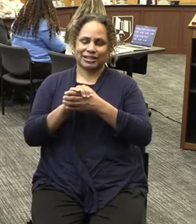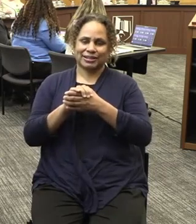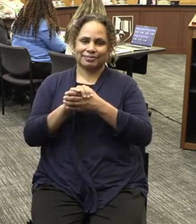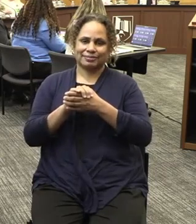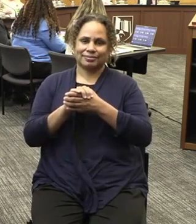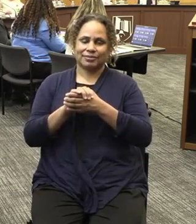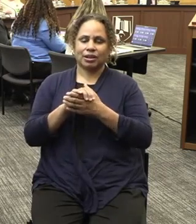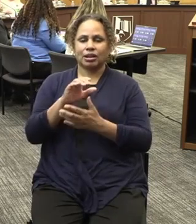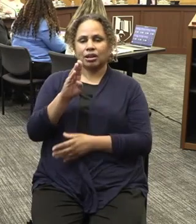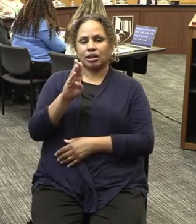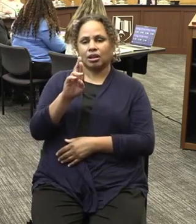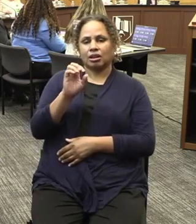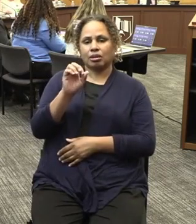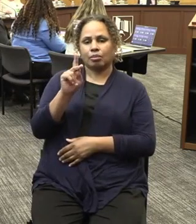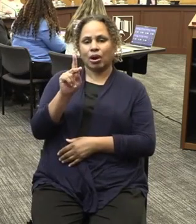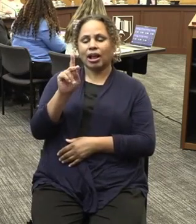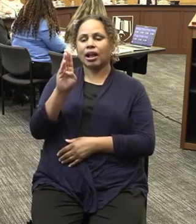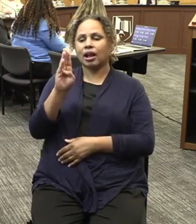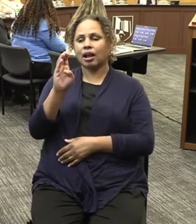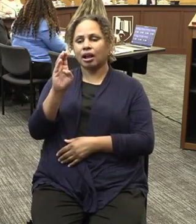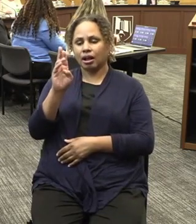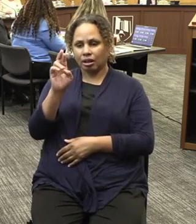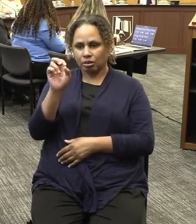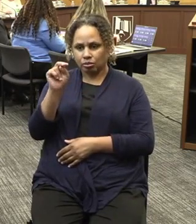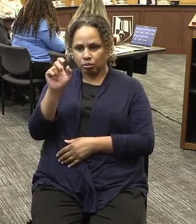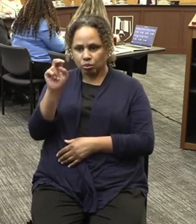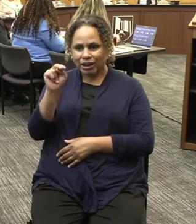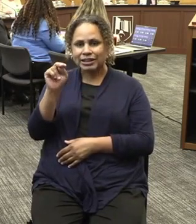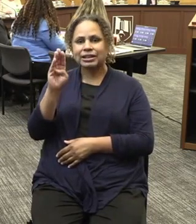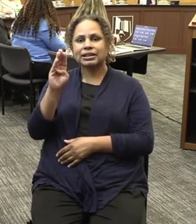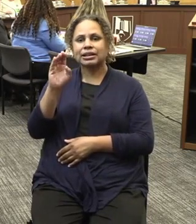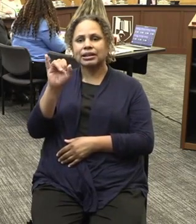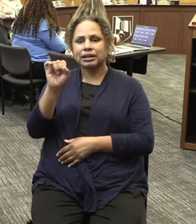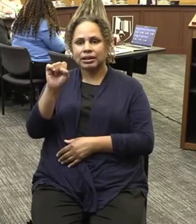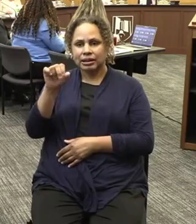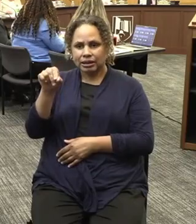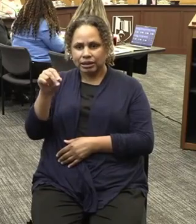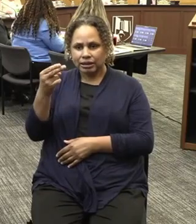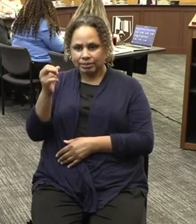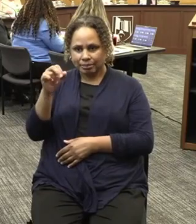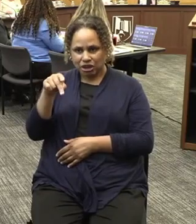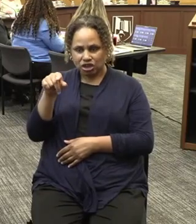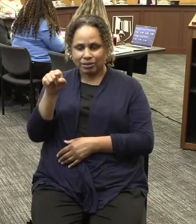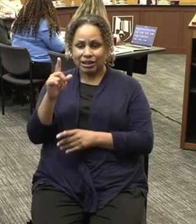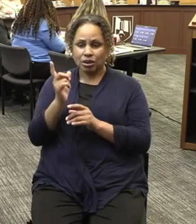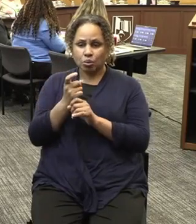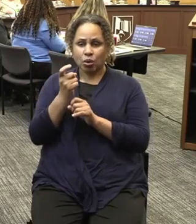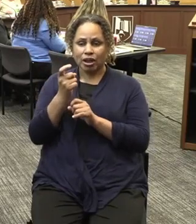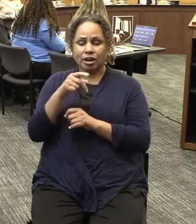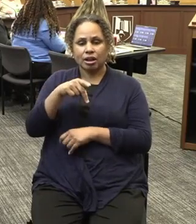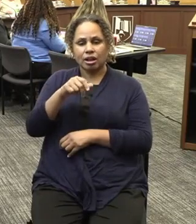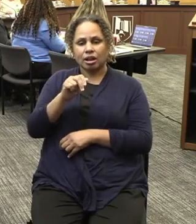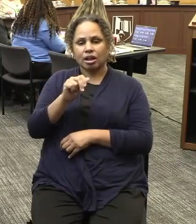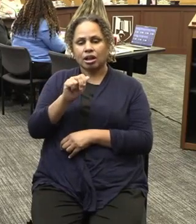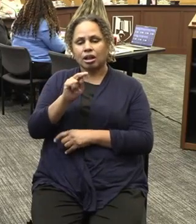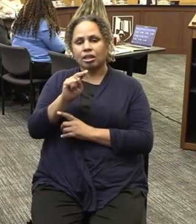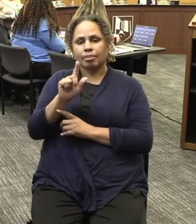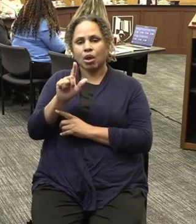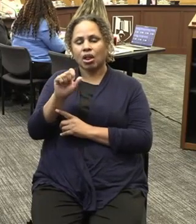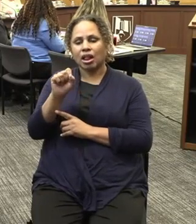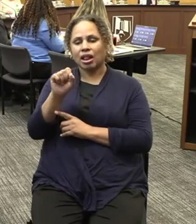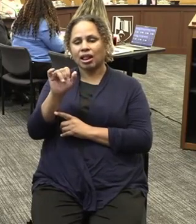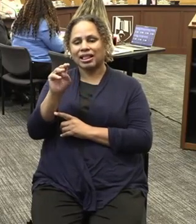to Brenton Bishop, who was the winner of the Paul Simon Student Essay Contest.